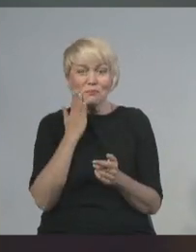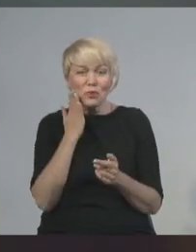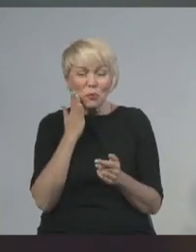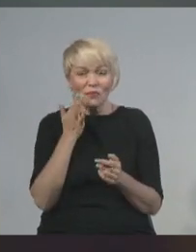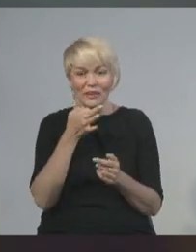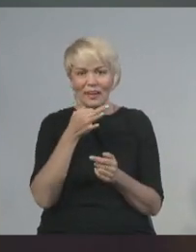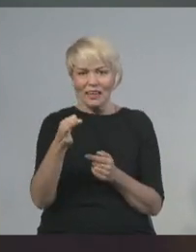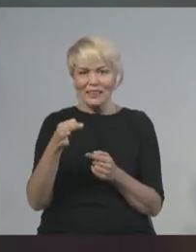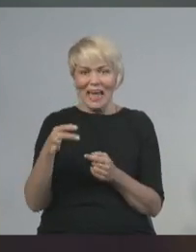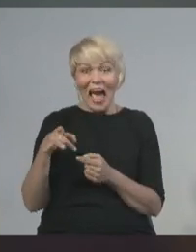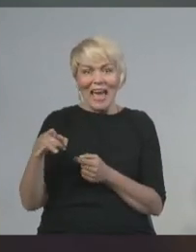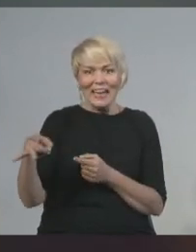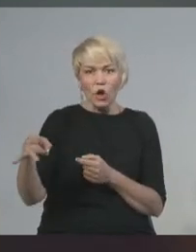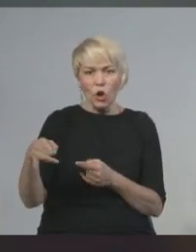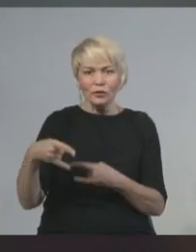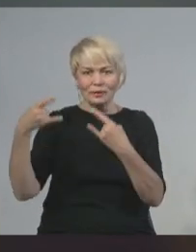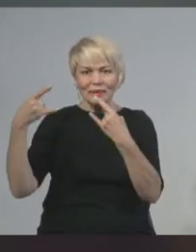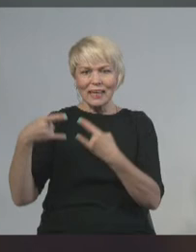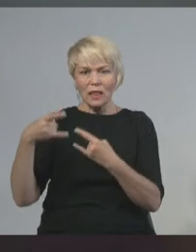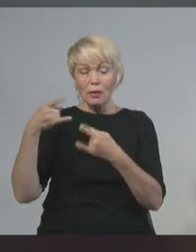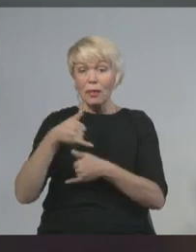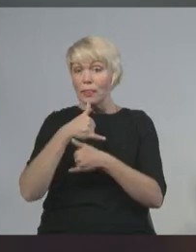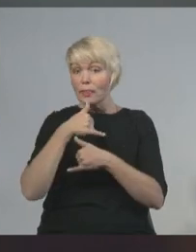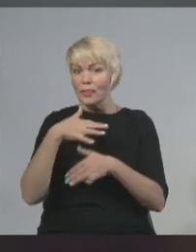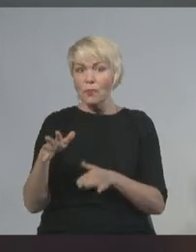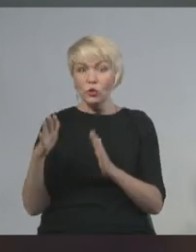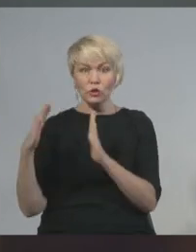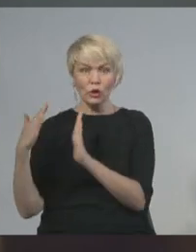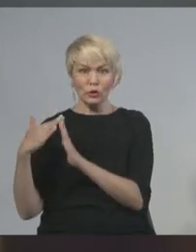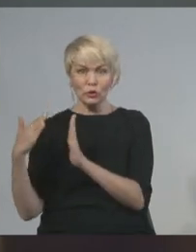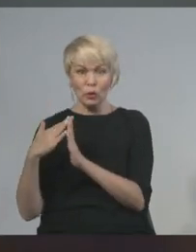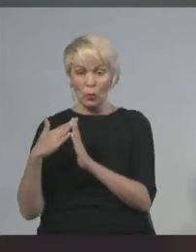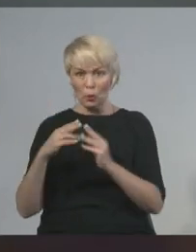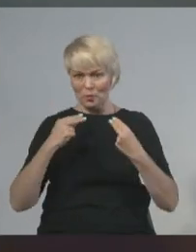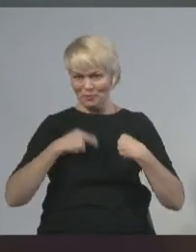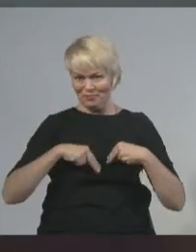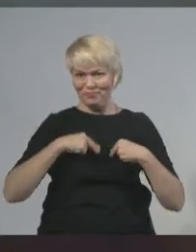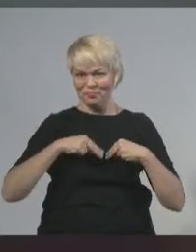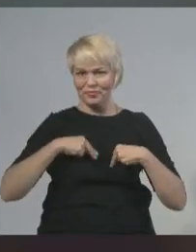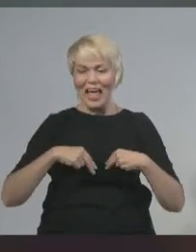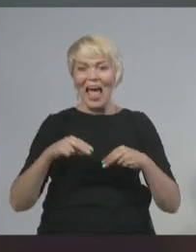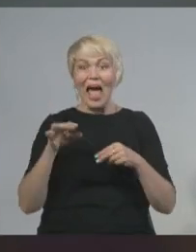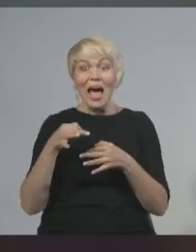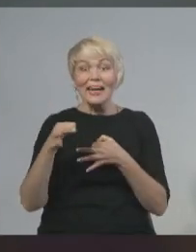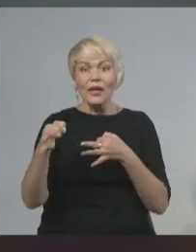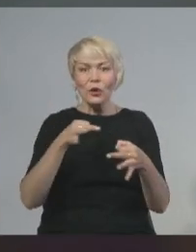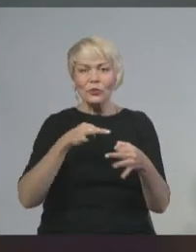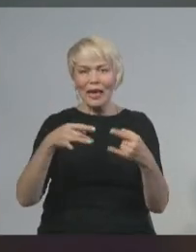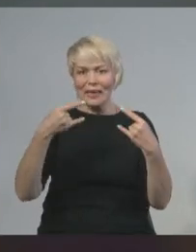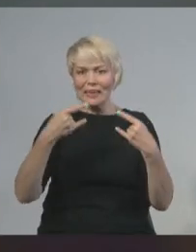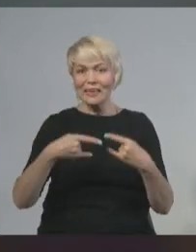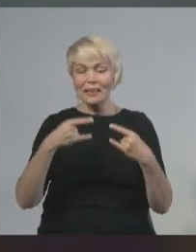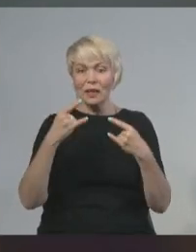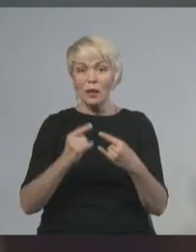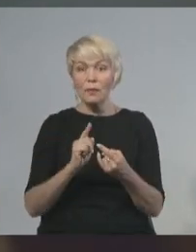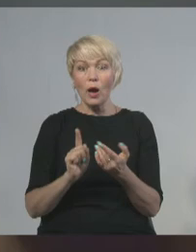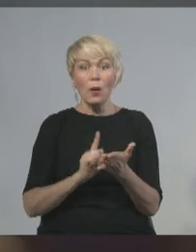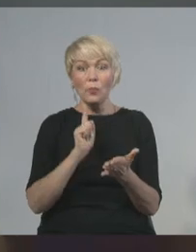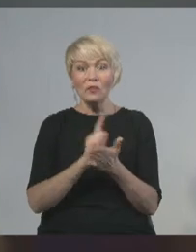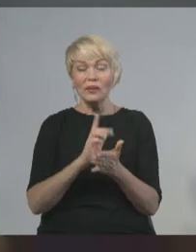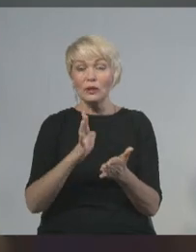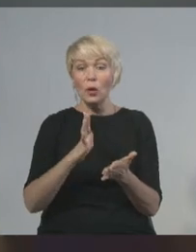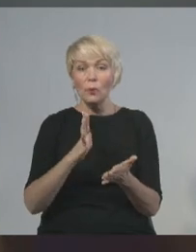issues when the regional television cannot work from home right regi editorial